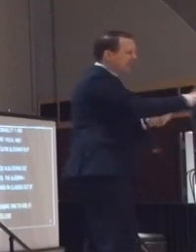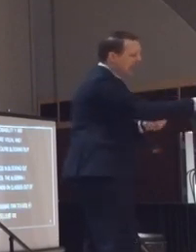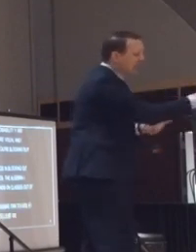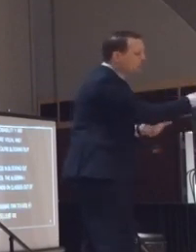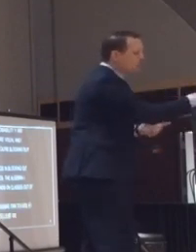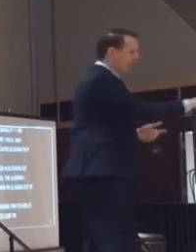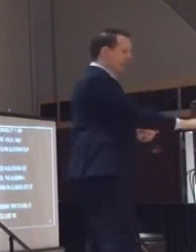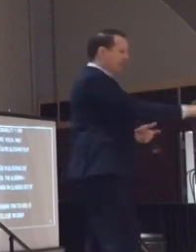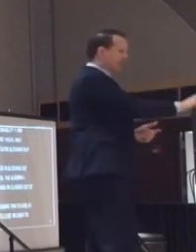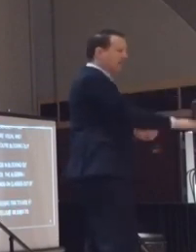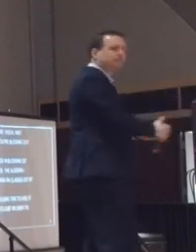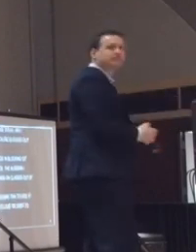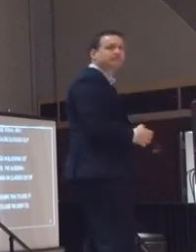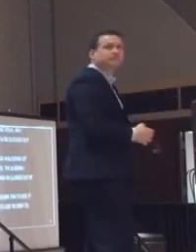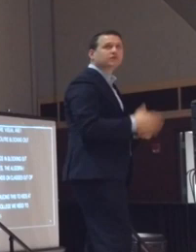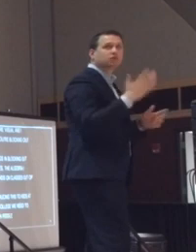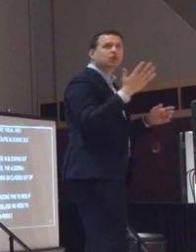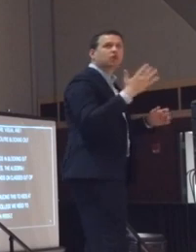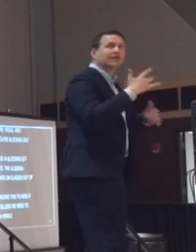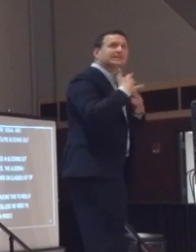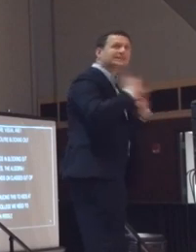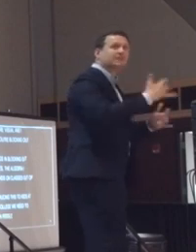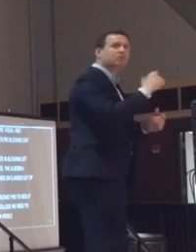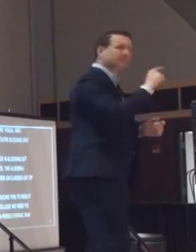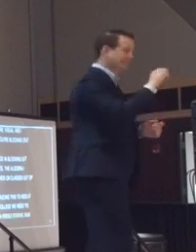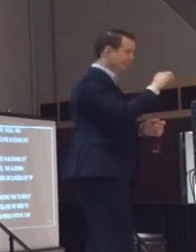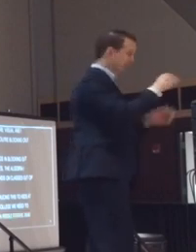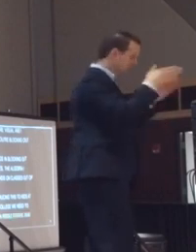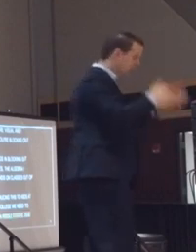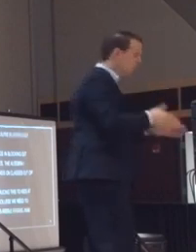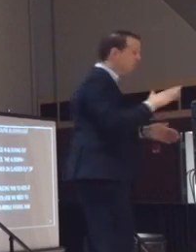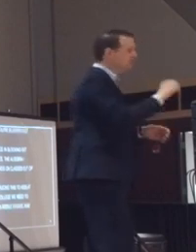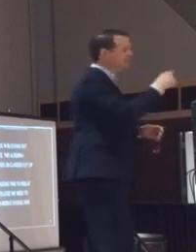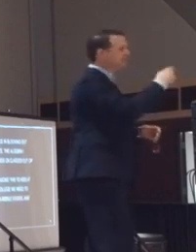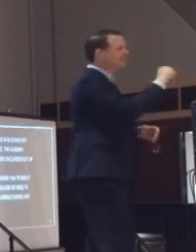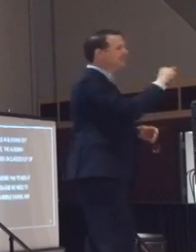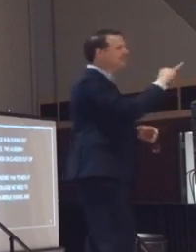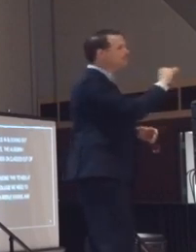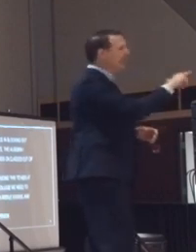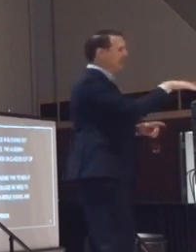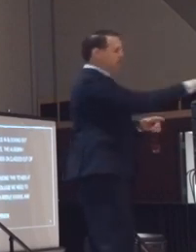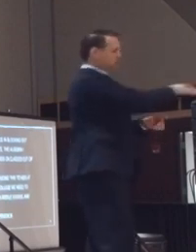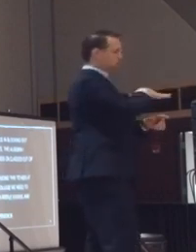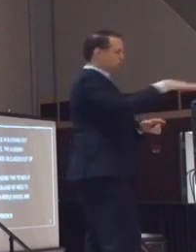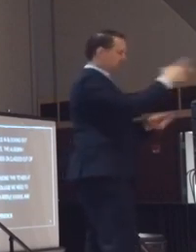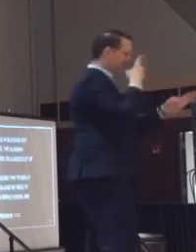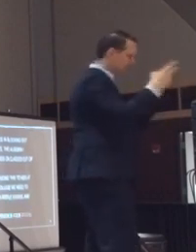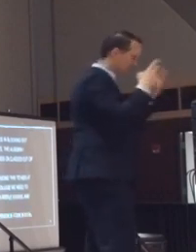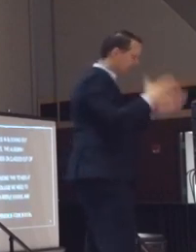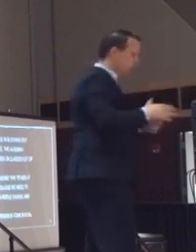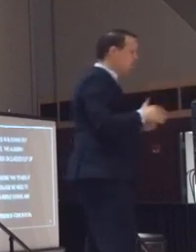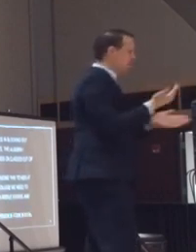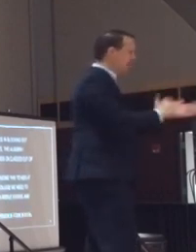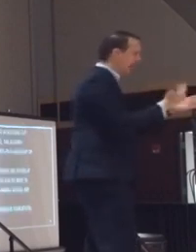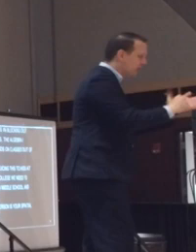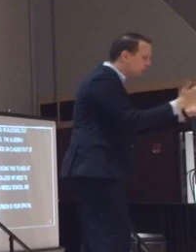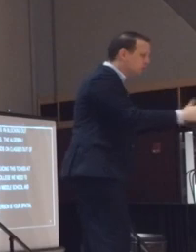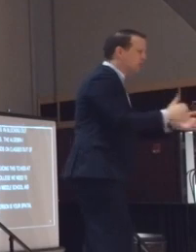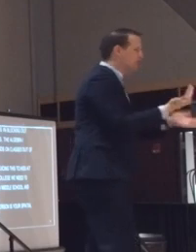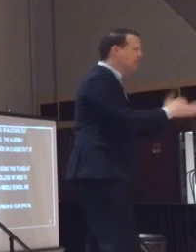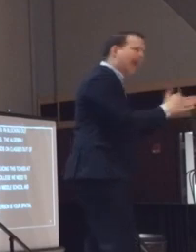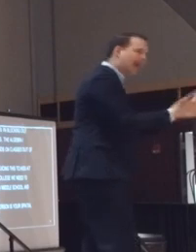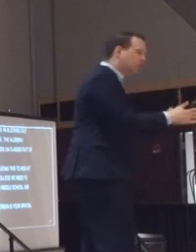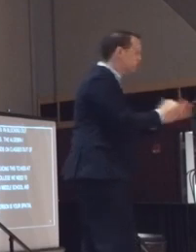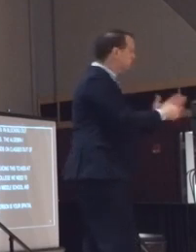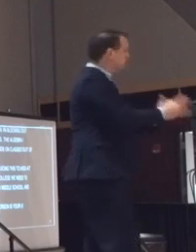grade. All right, your typical STEM person is your spatial visualizer. It's patterns.